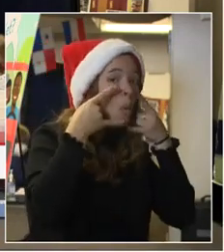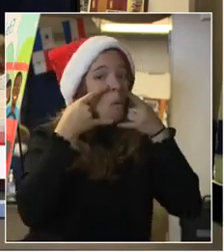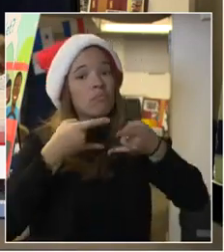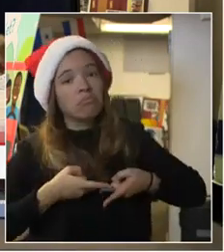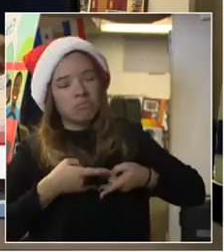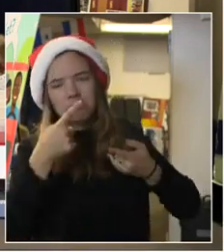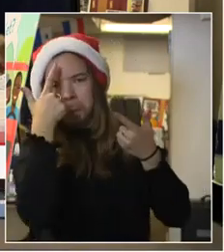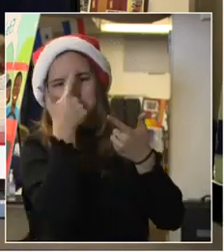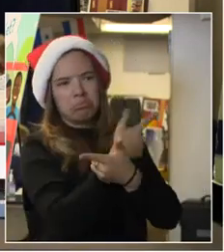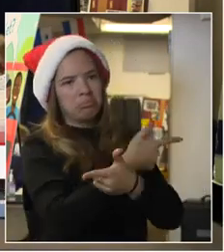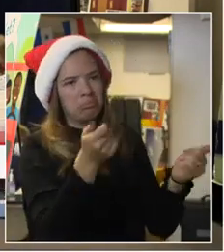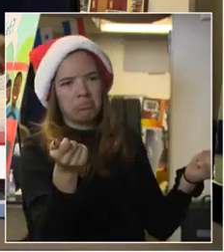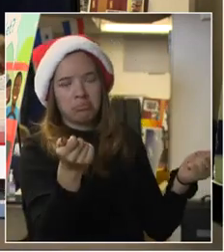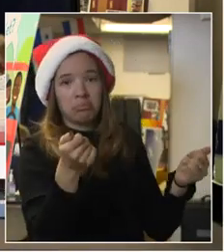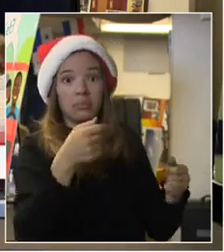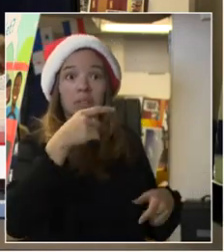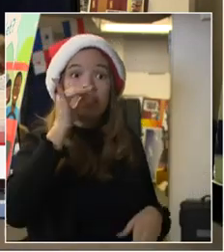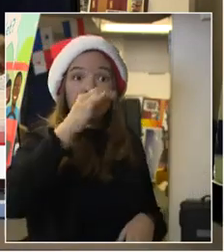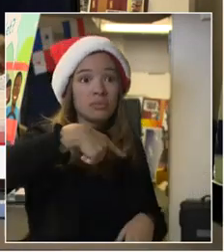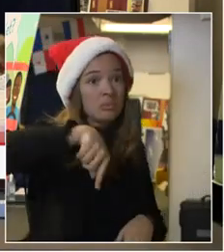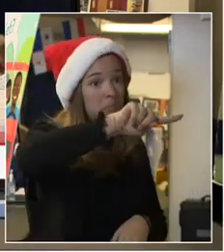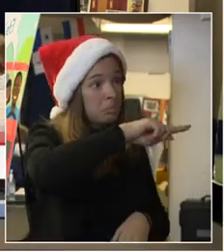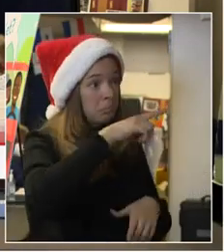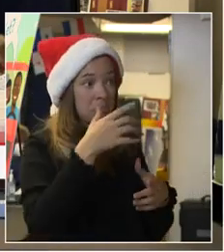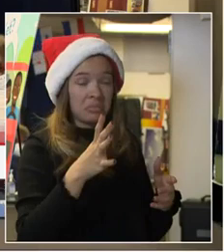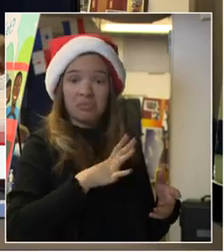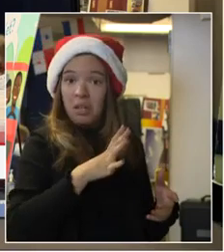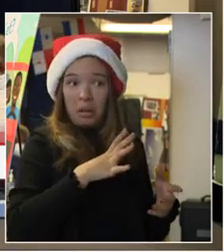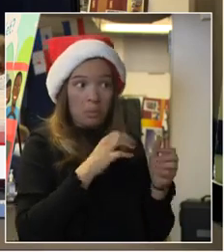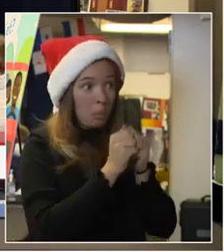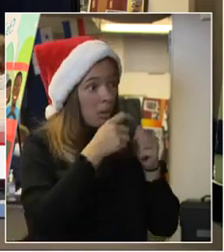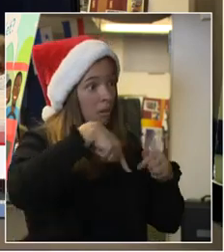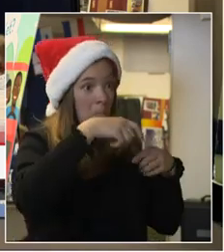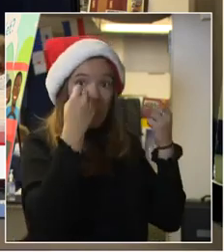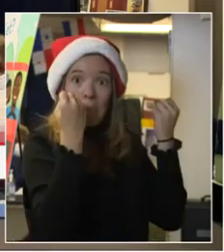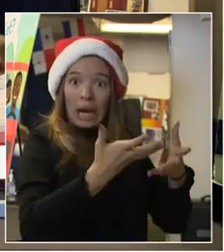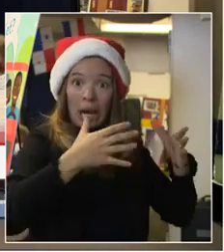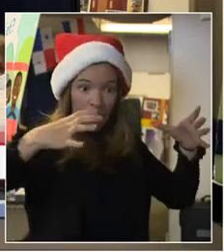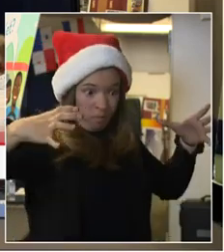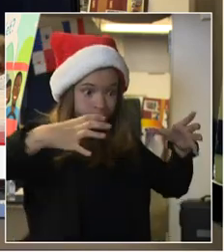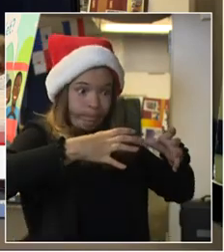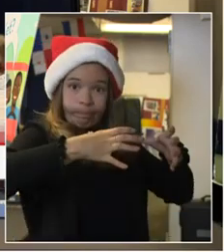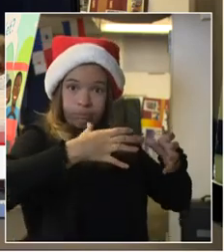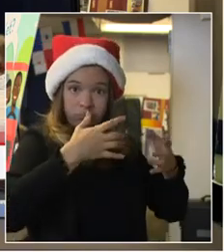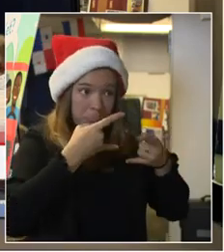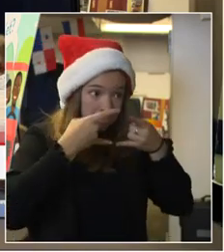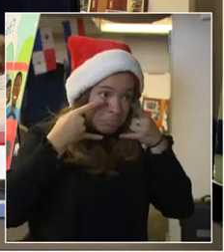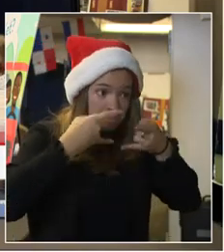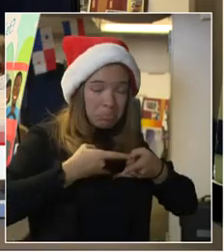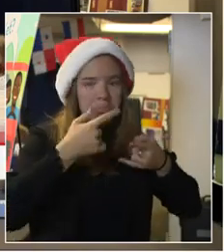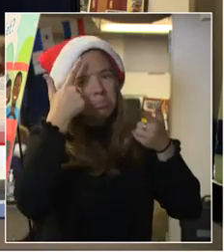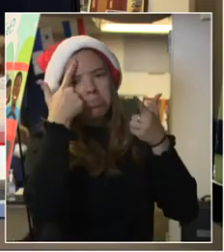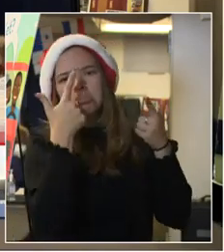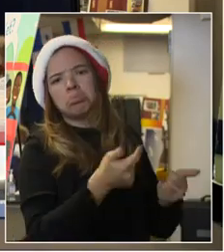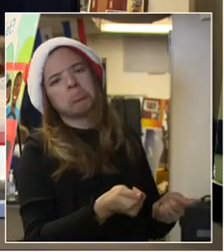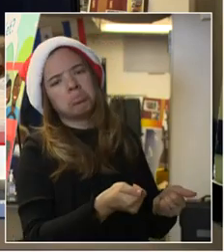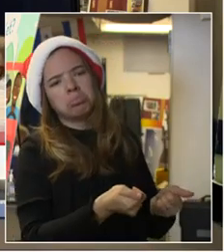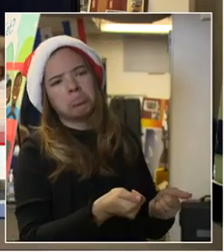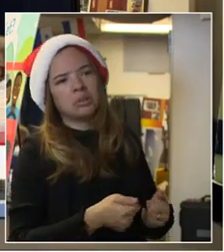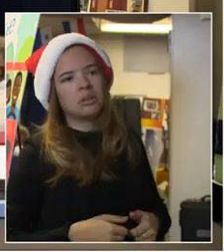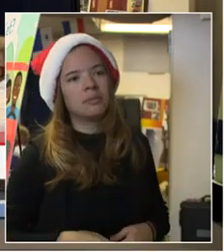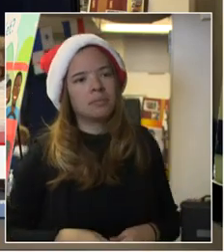setting, and if they feel more comfortable wearing a mask, they can feel free to do so. And then what is